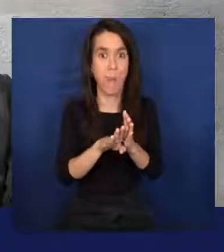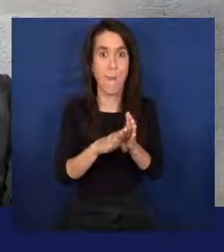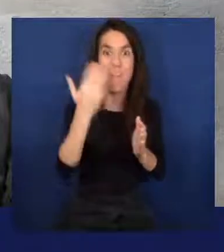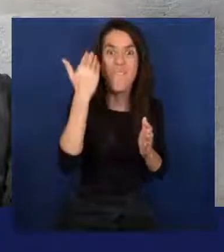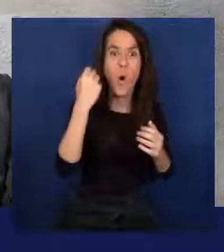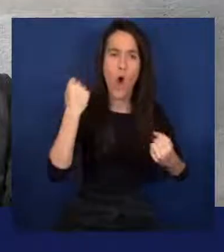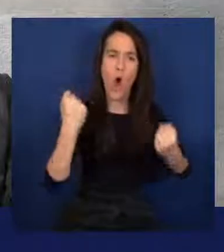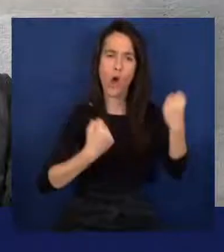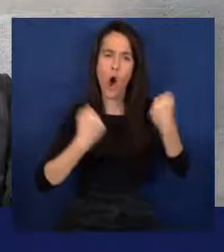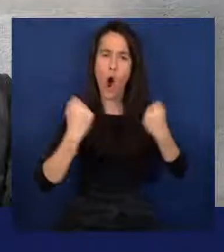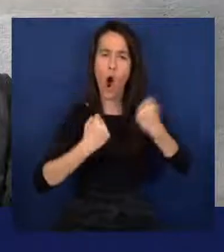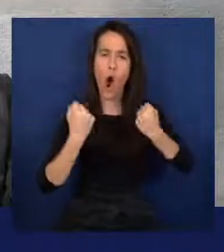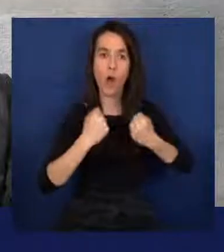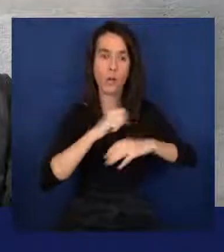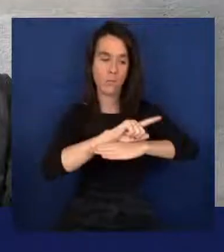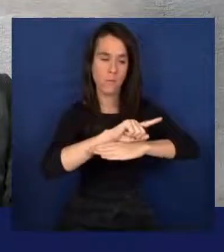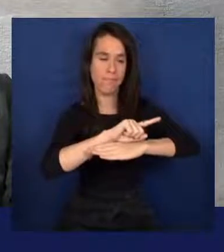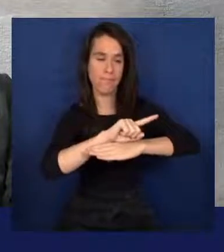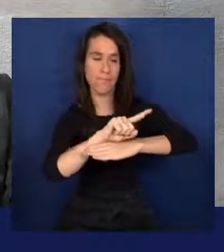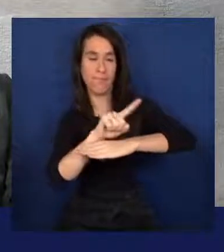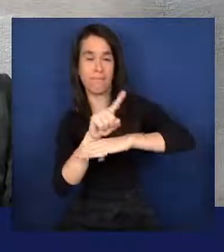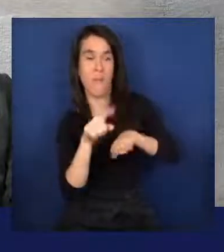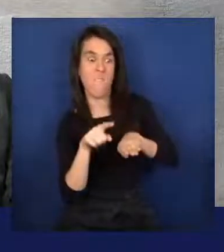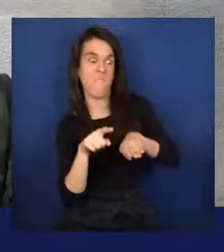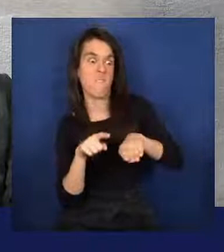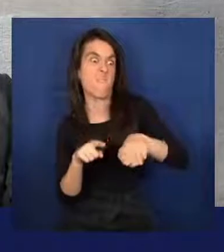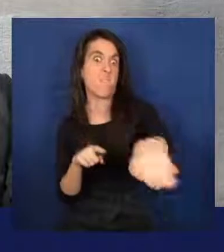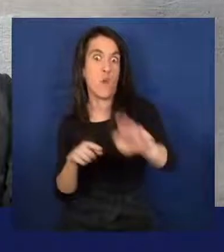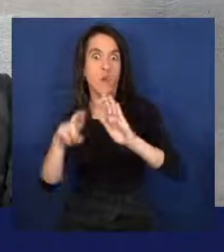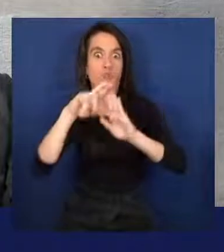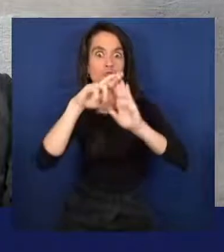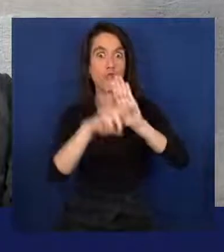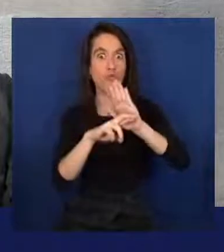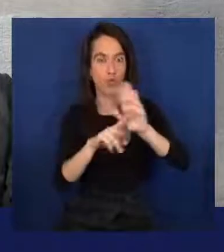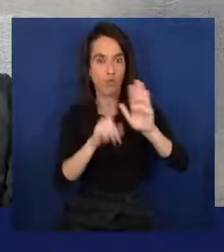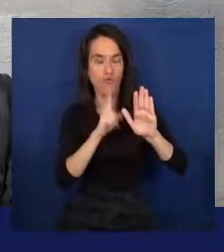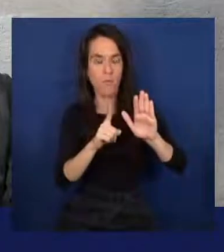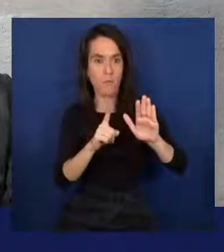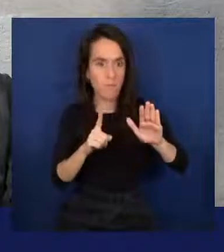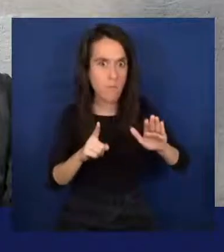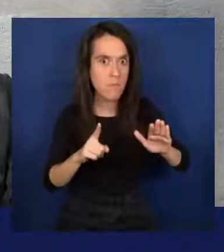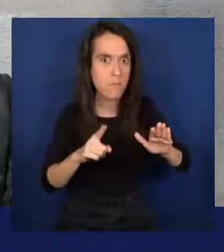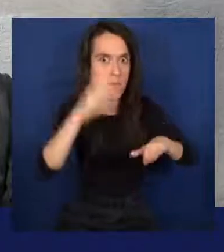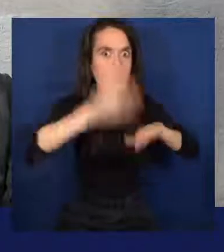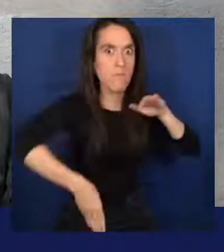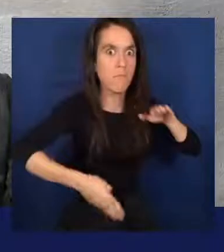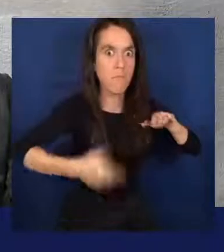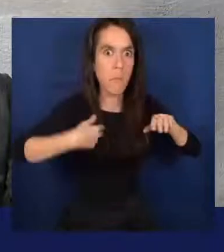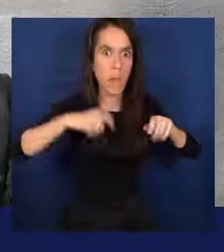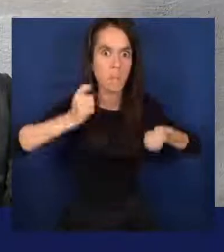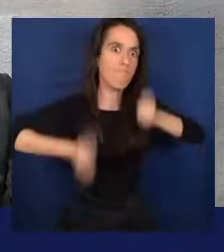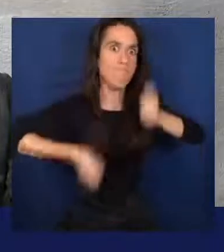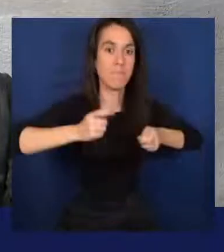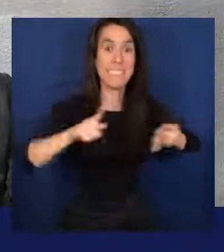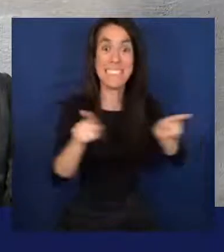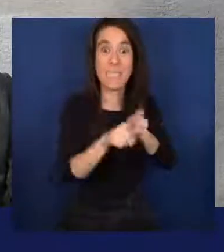the rules became more important. The potential of computing is growing, the rules are becoming more important.